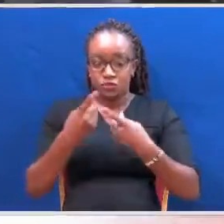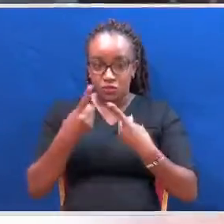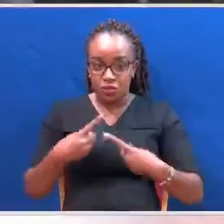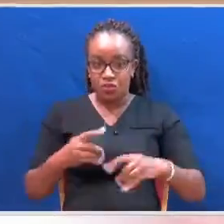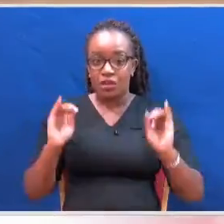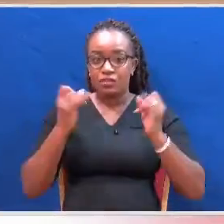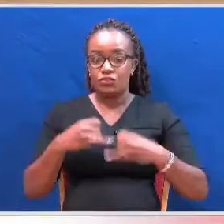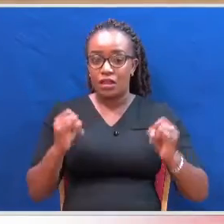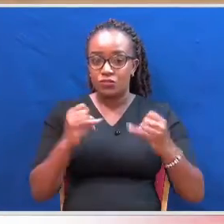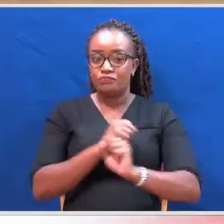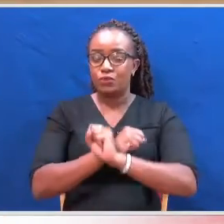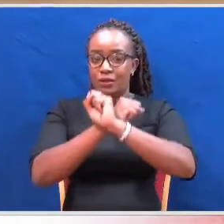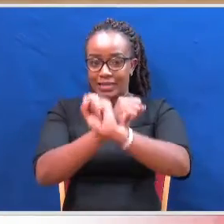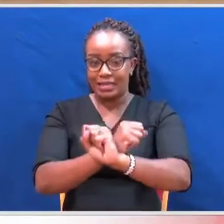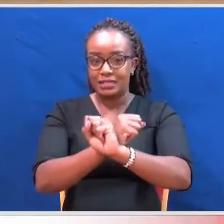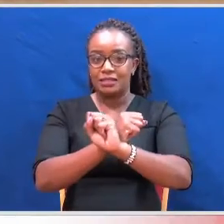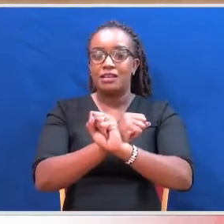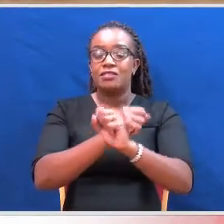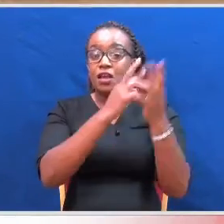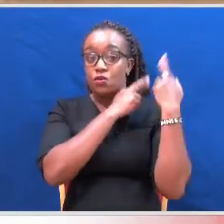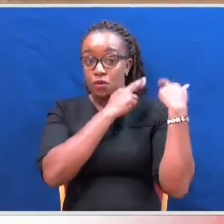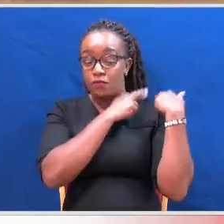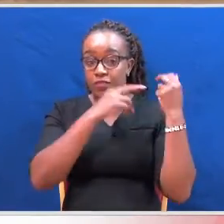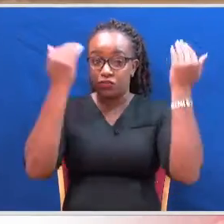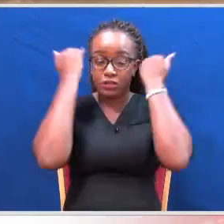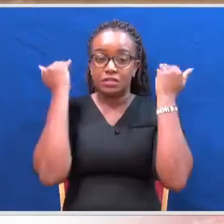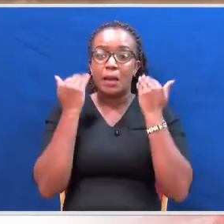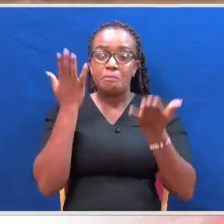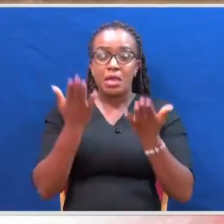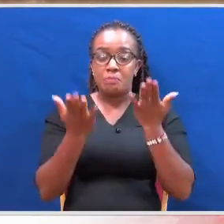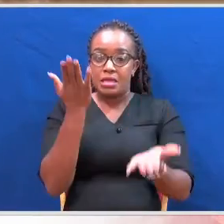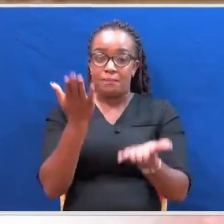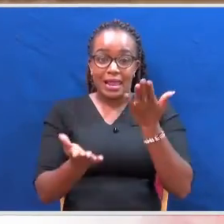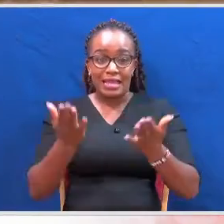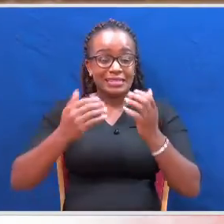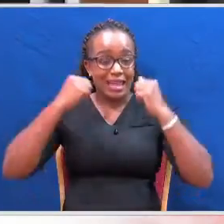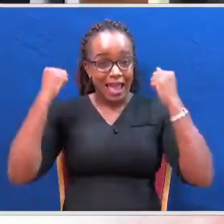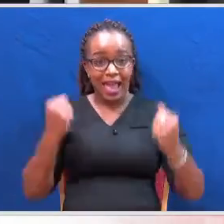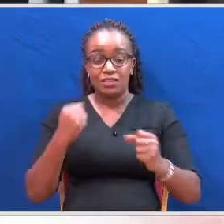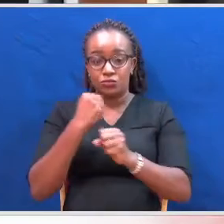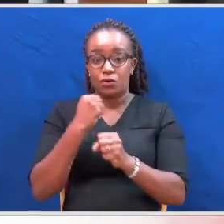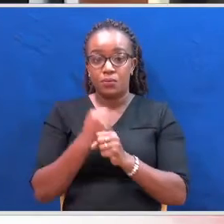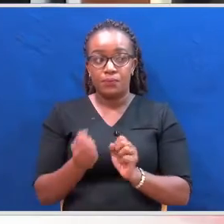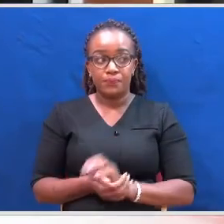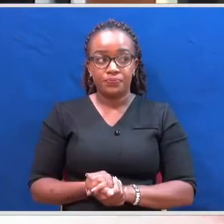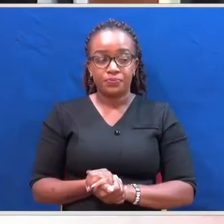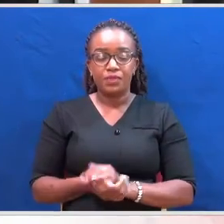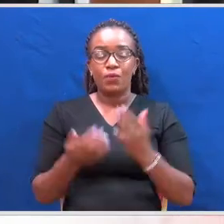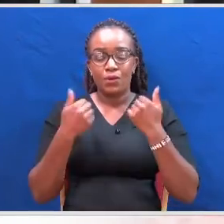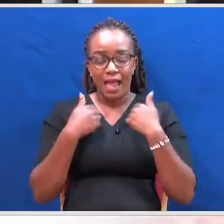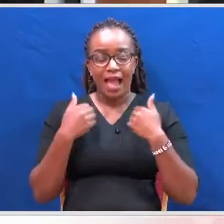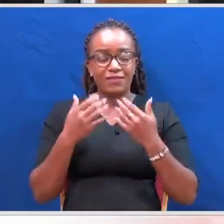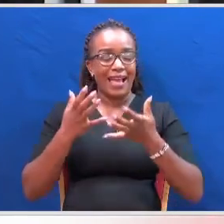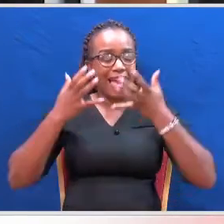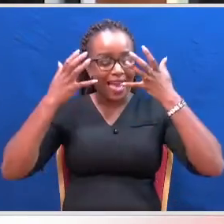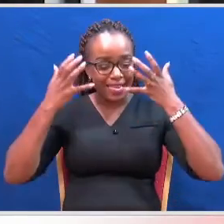of the judiciary is poised to be a tough balancing act for the debutant Chief Justice. There's a huge burden, one,